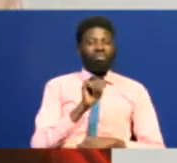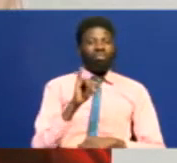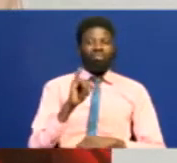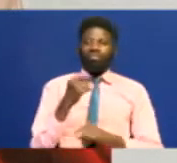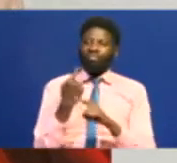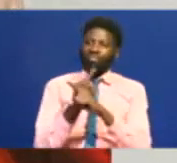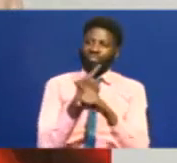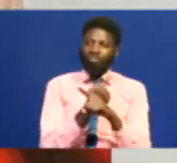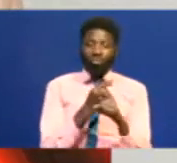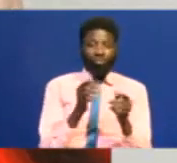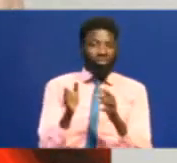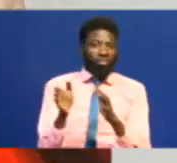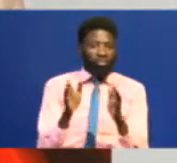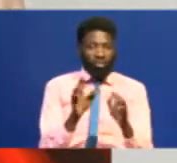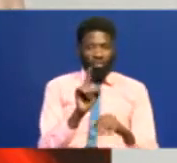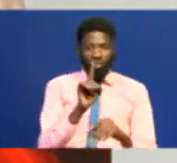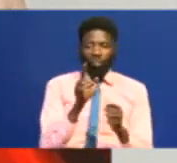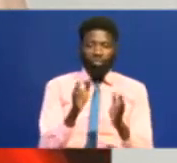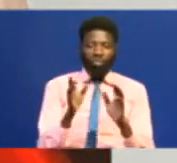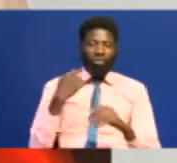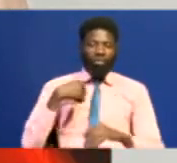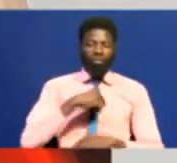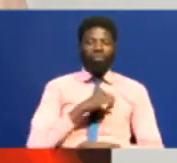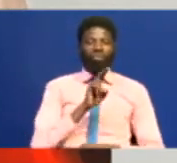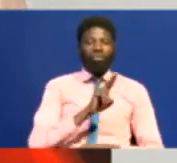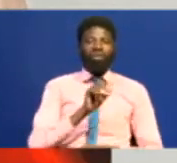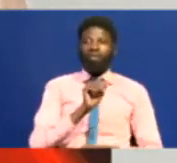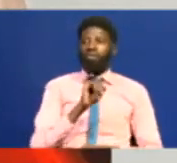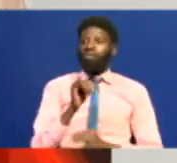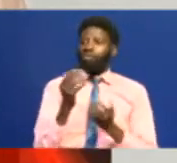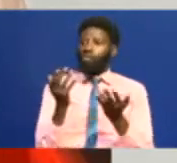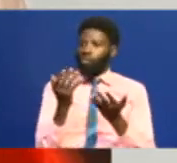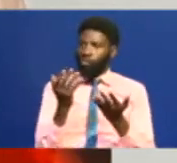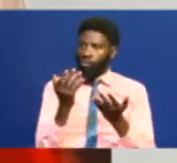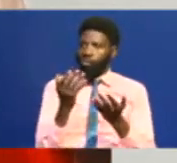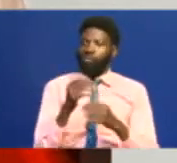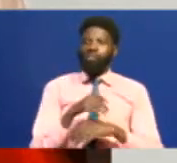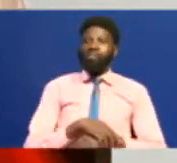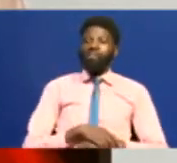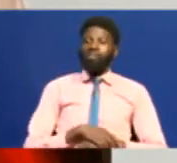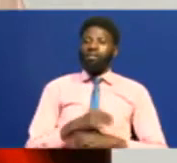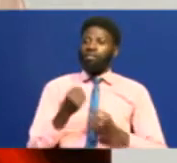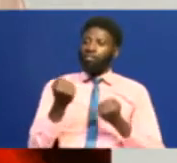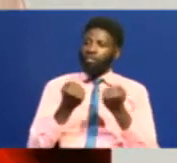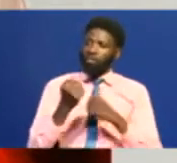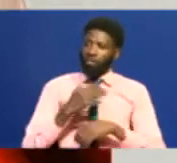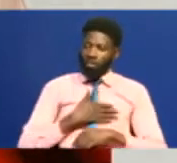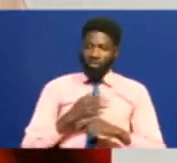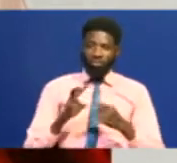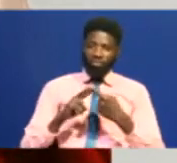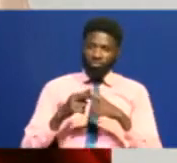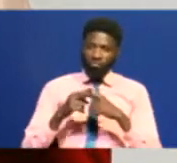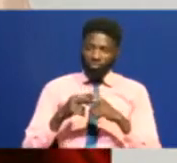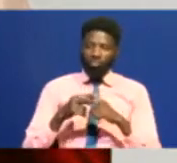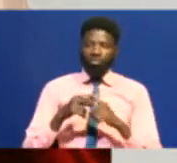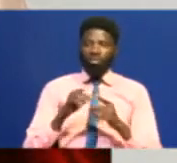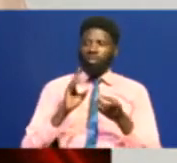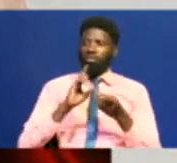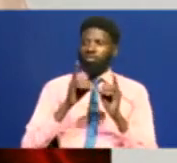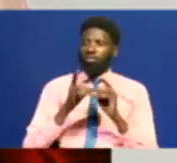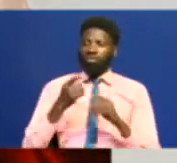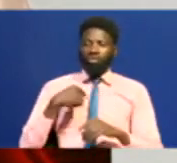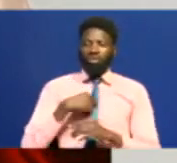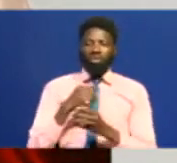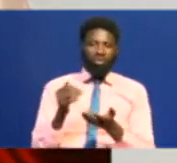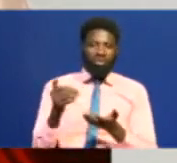different ways. So one way that we're using AI currently is for preventive maintenance of our fleet of vehicles. So through the data that we're able to collect on the